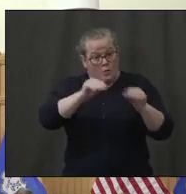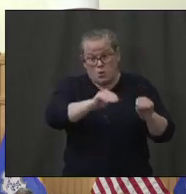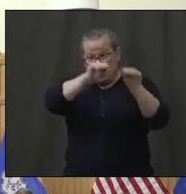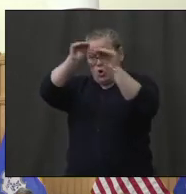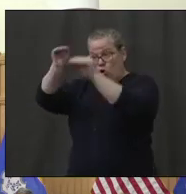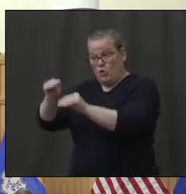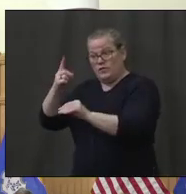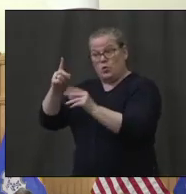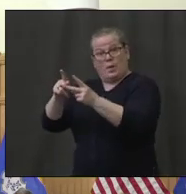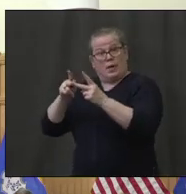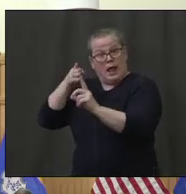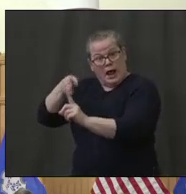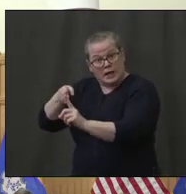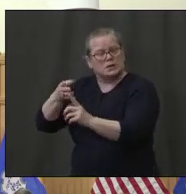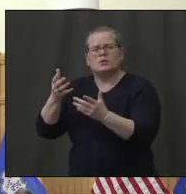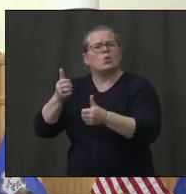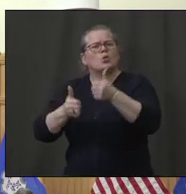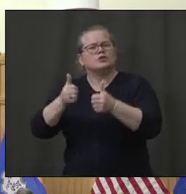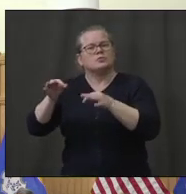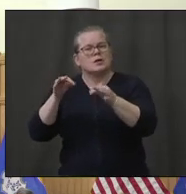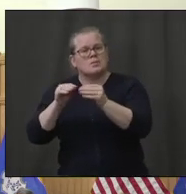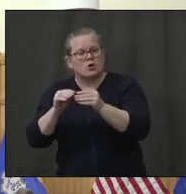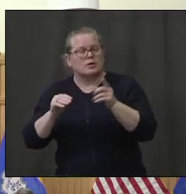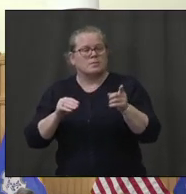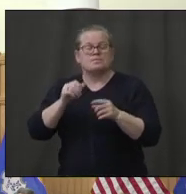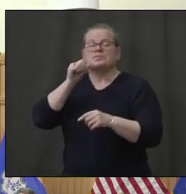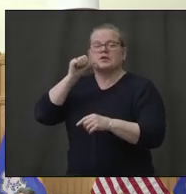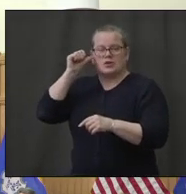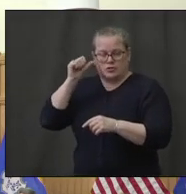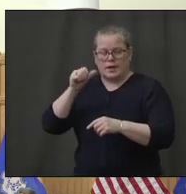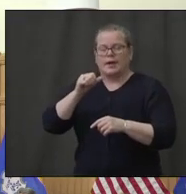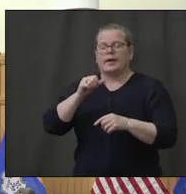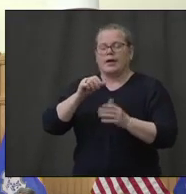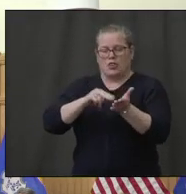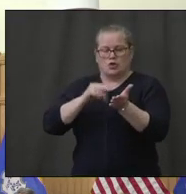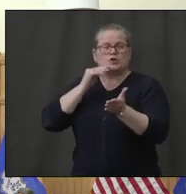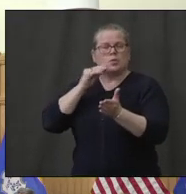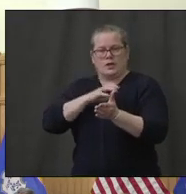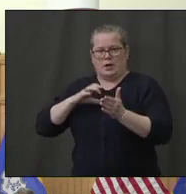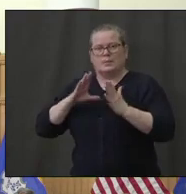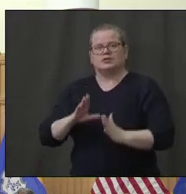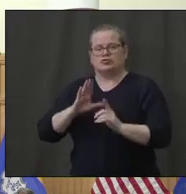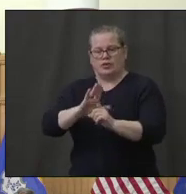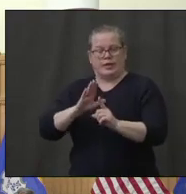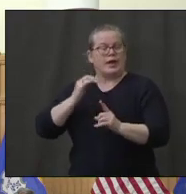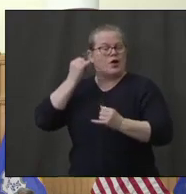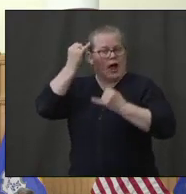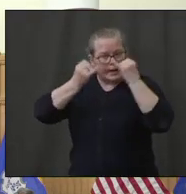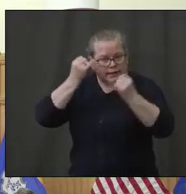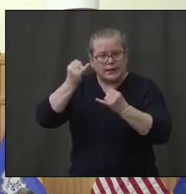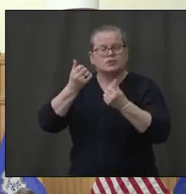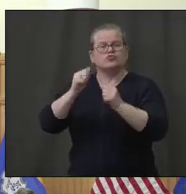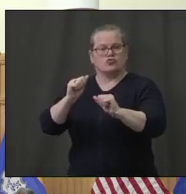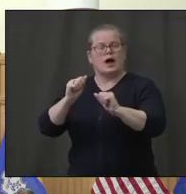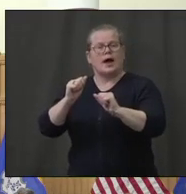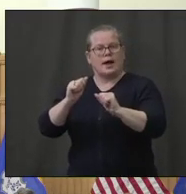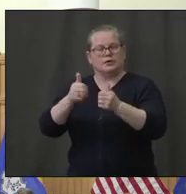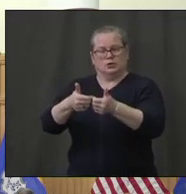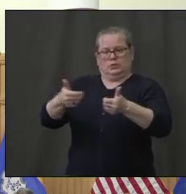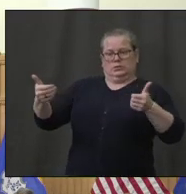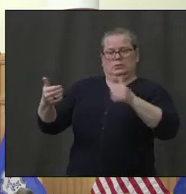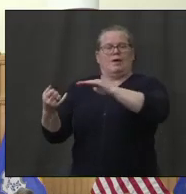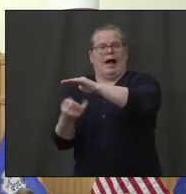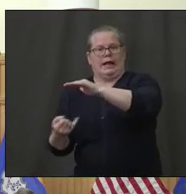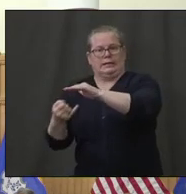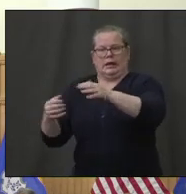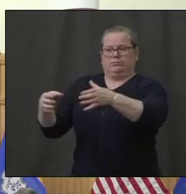as the Commissioner Coleman Mitchell outlined yesterday, I think, was to do exactly that, to try to isolate COVID positive from